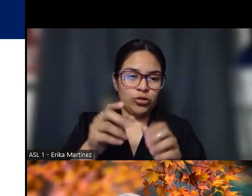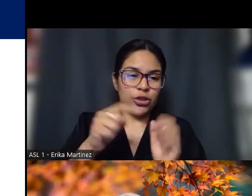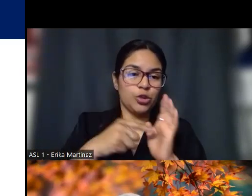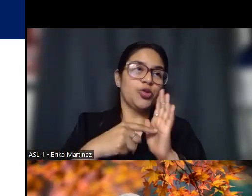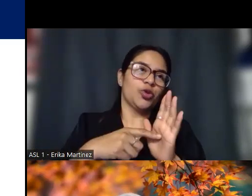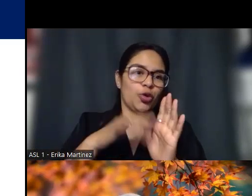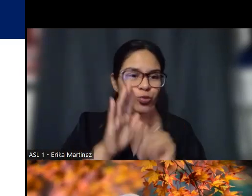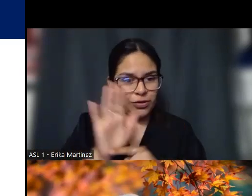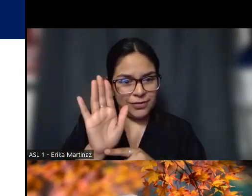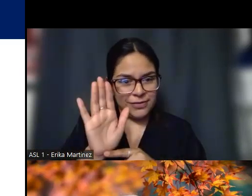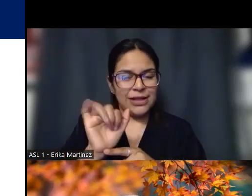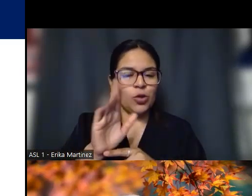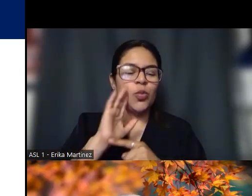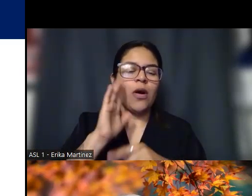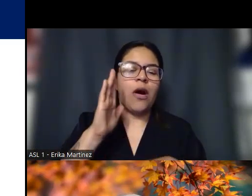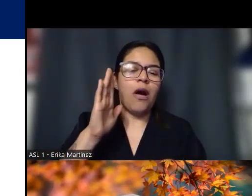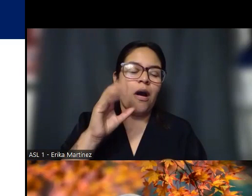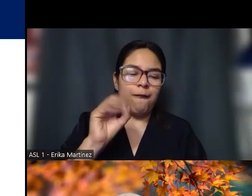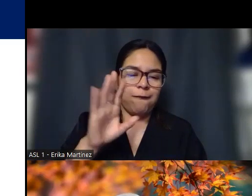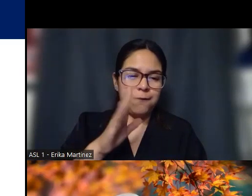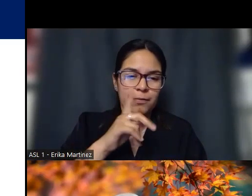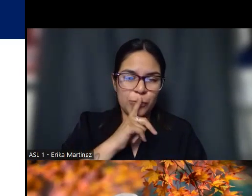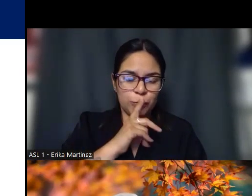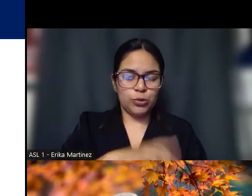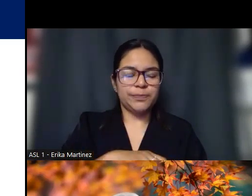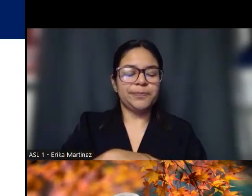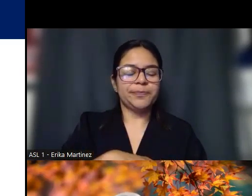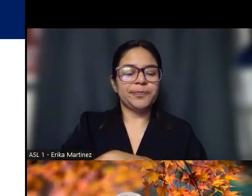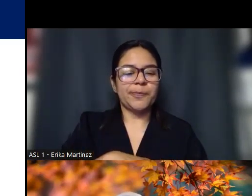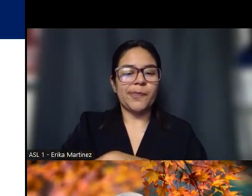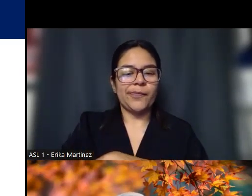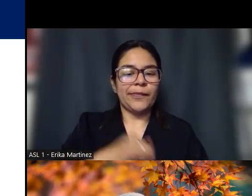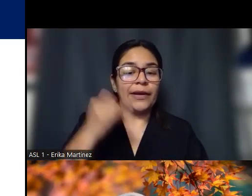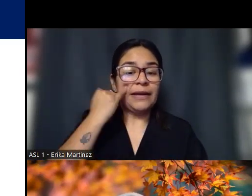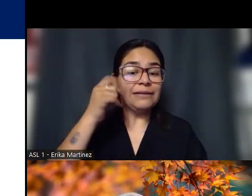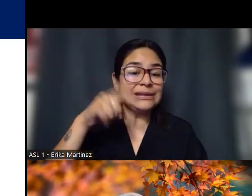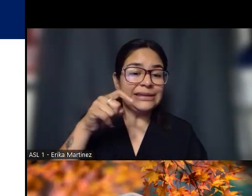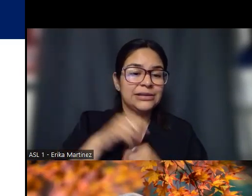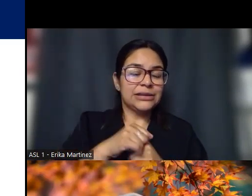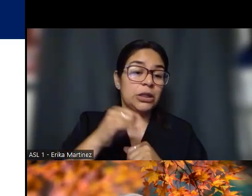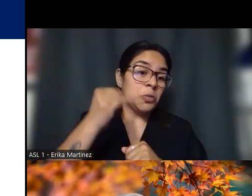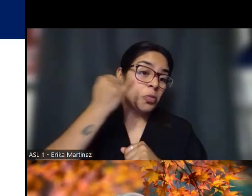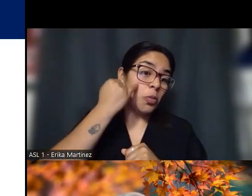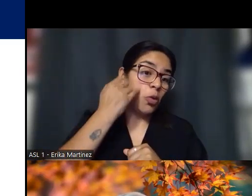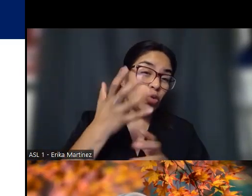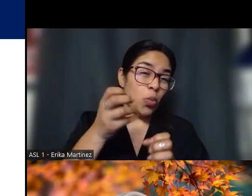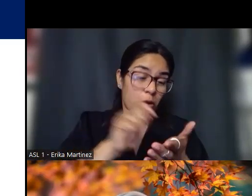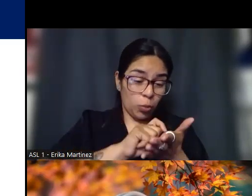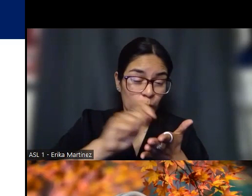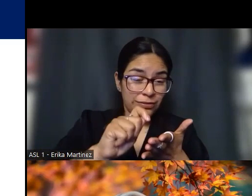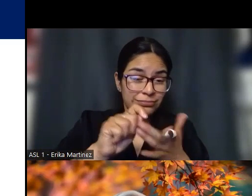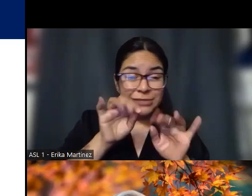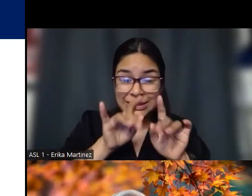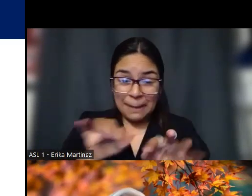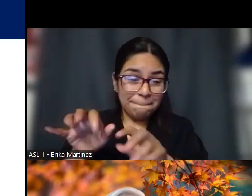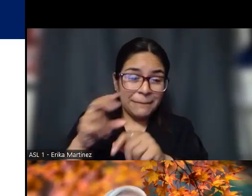we'll unmute your line. And of course, if you would like to send a written comment, you may do so to